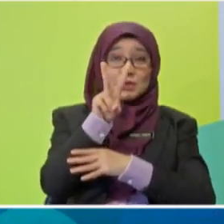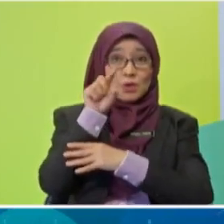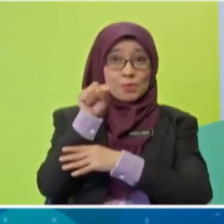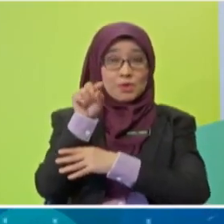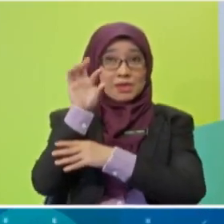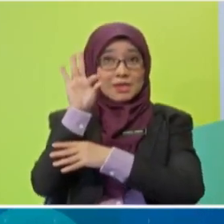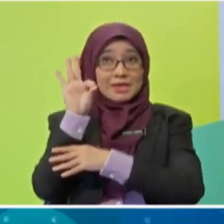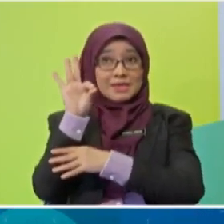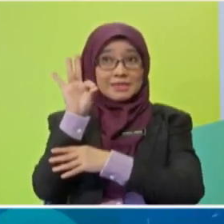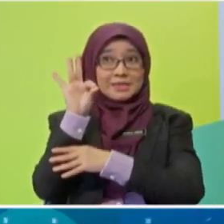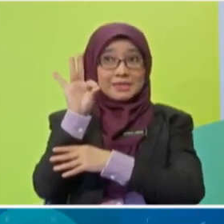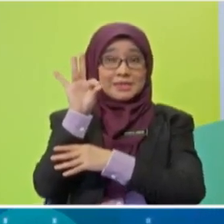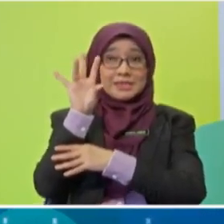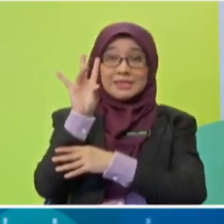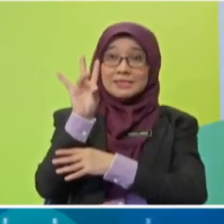2.97.